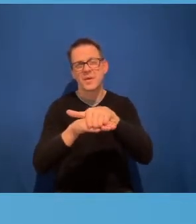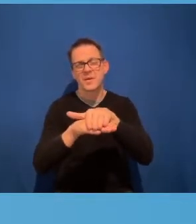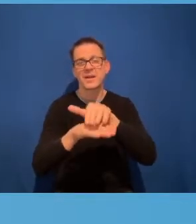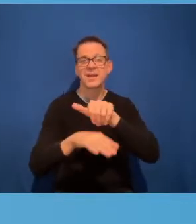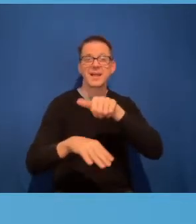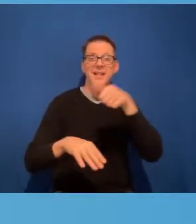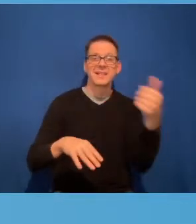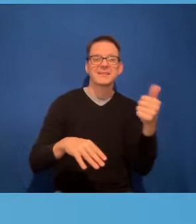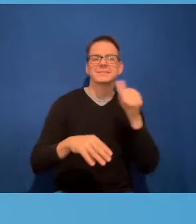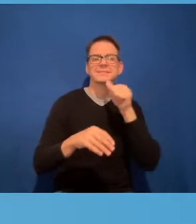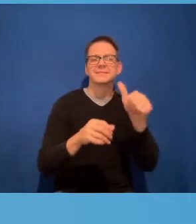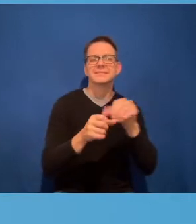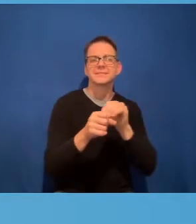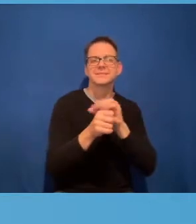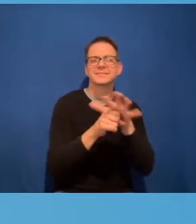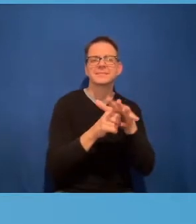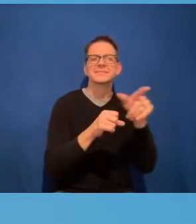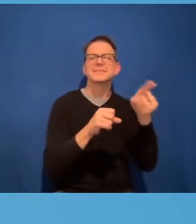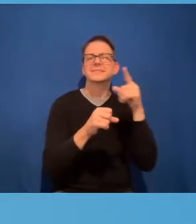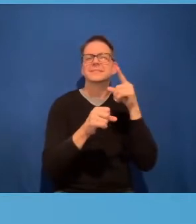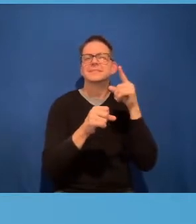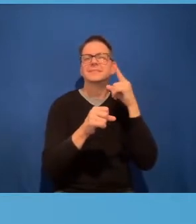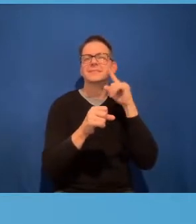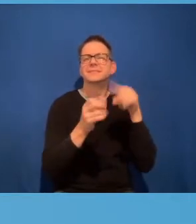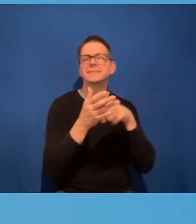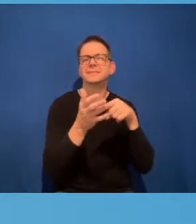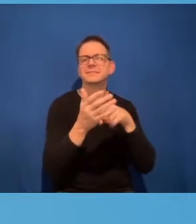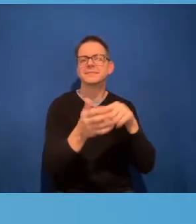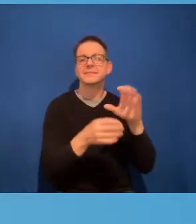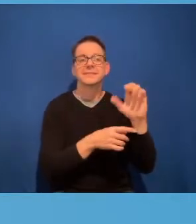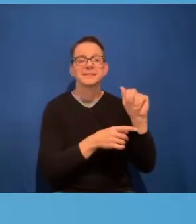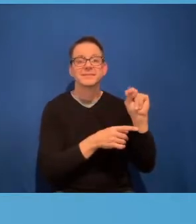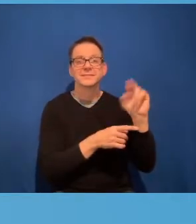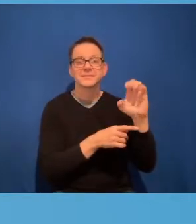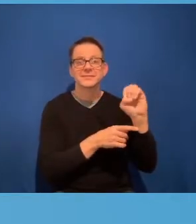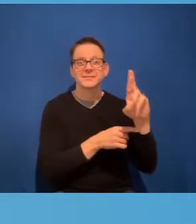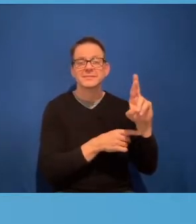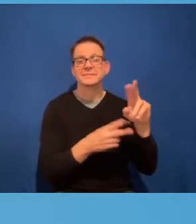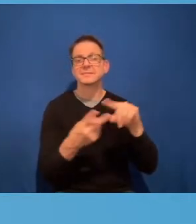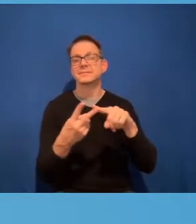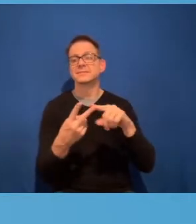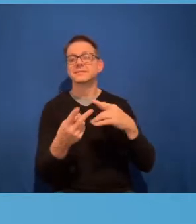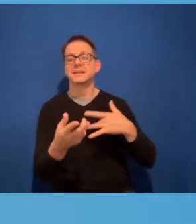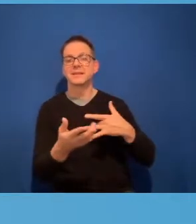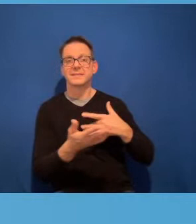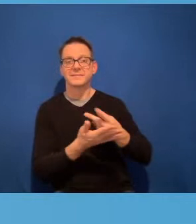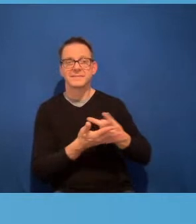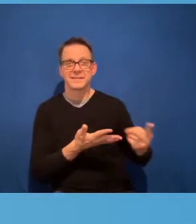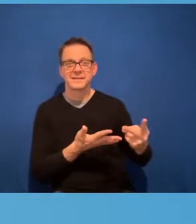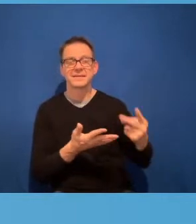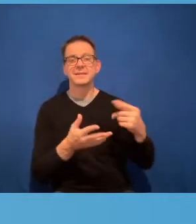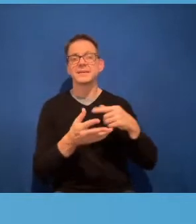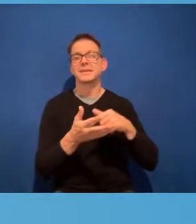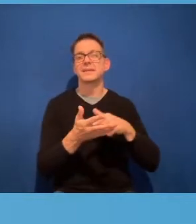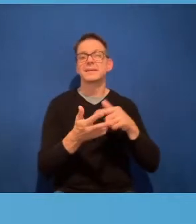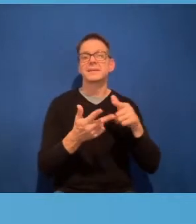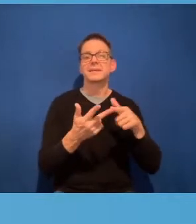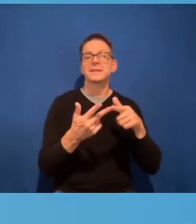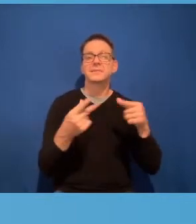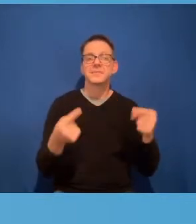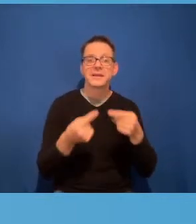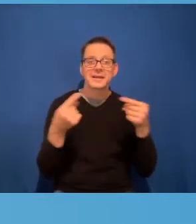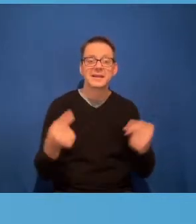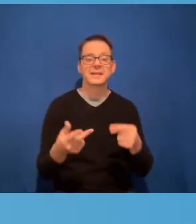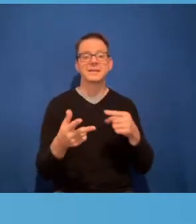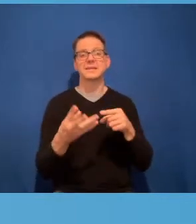non-COVID crisis, so cancers and heart failure and chronic pain and abdominal pain and vomiting, things